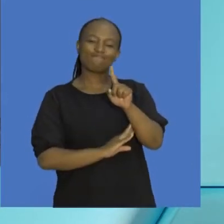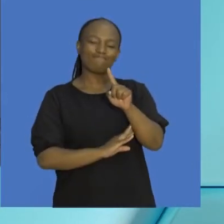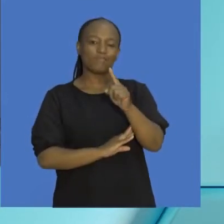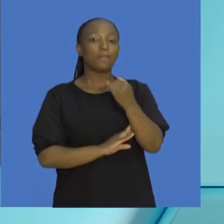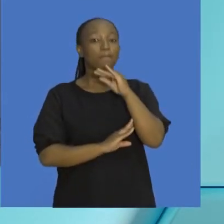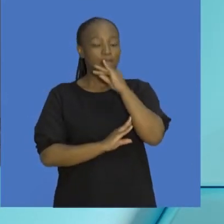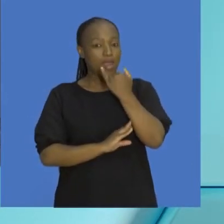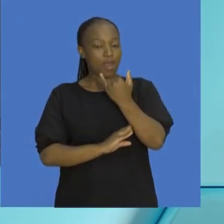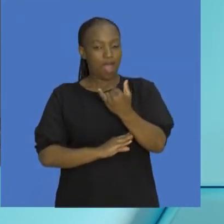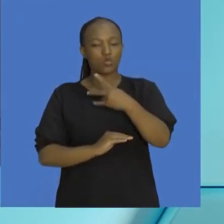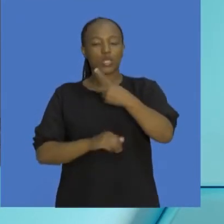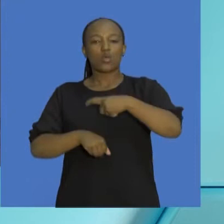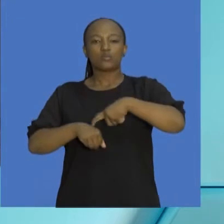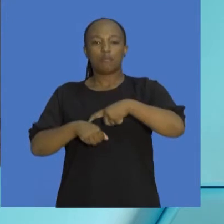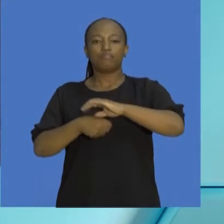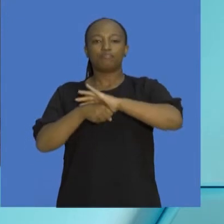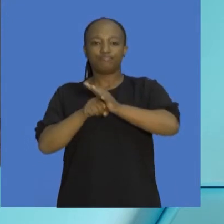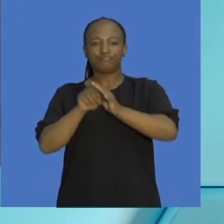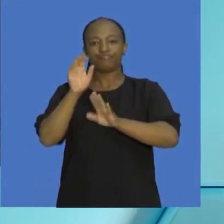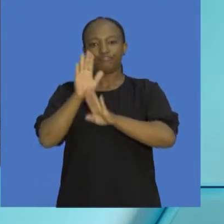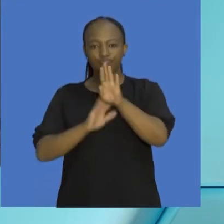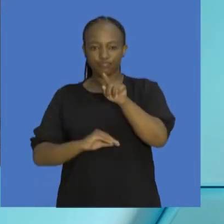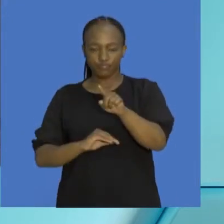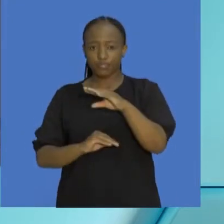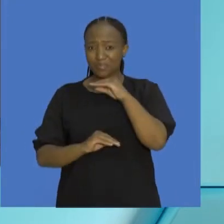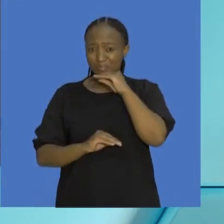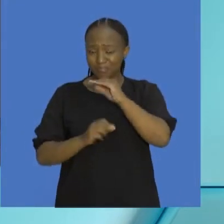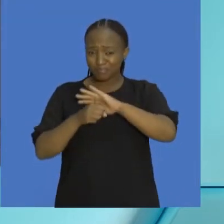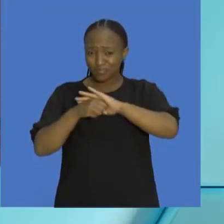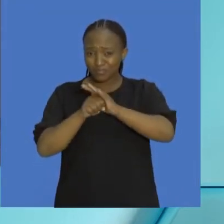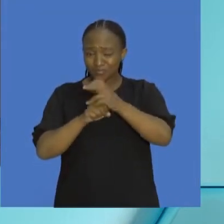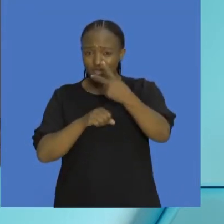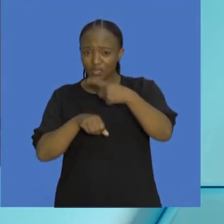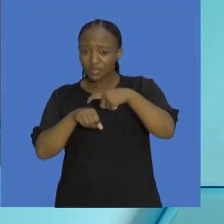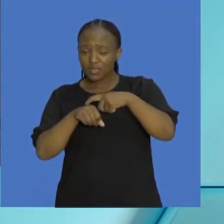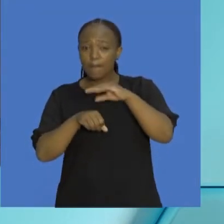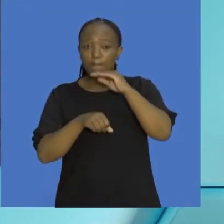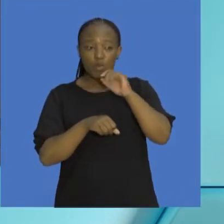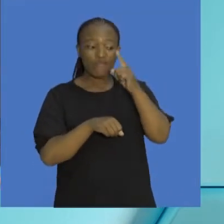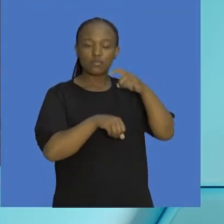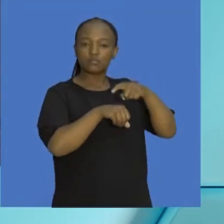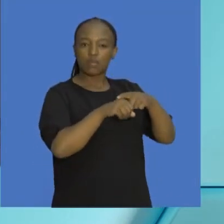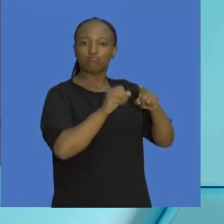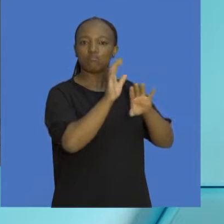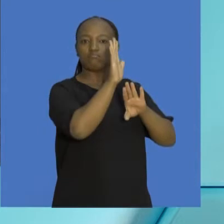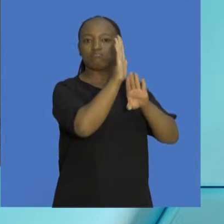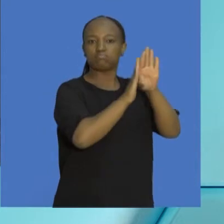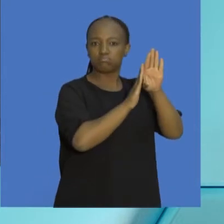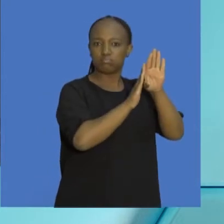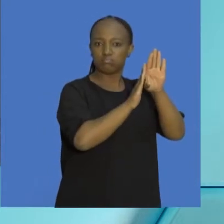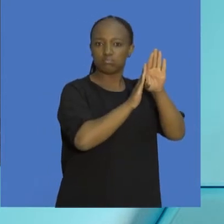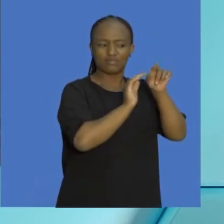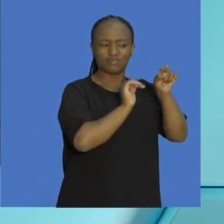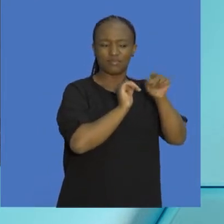declared. Do you think the second wave will be higher than the first wave? What does that